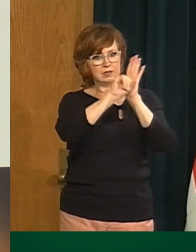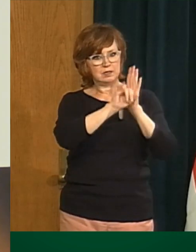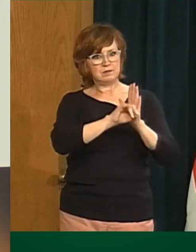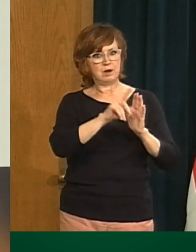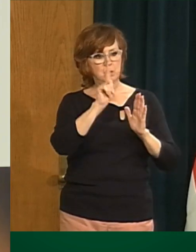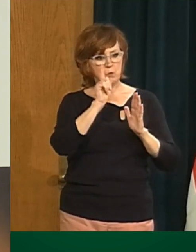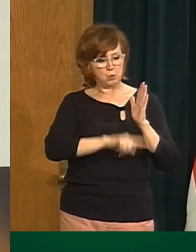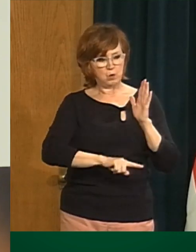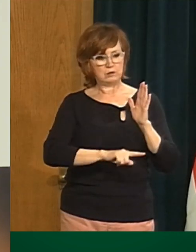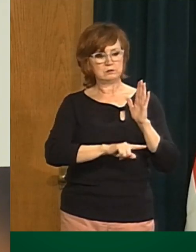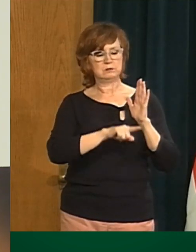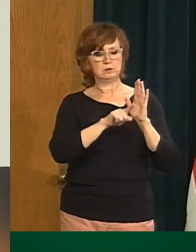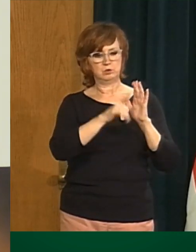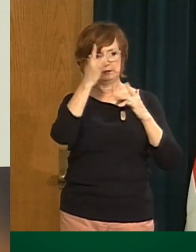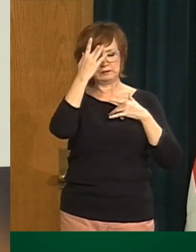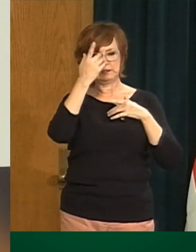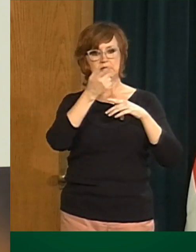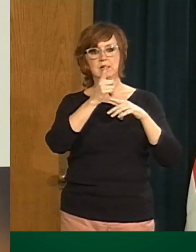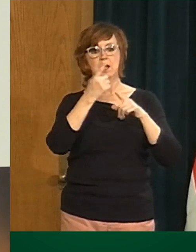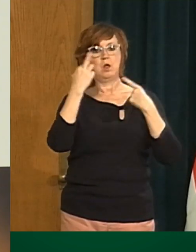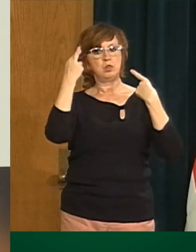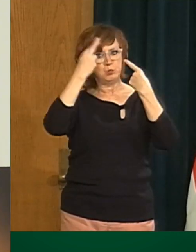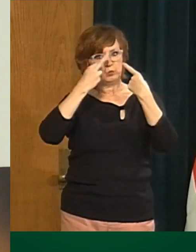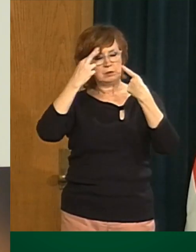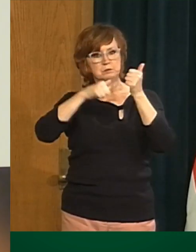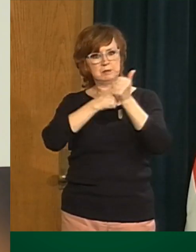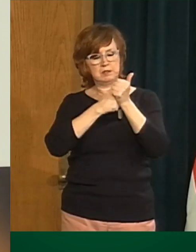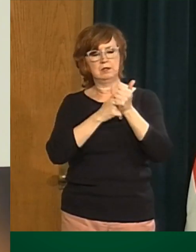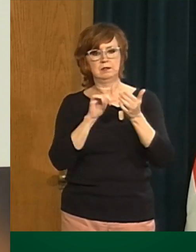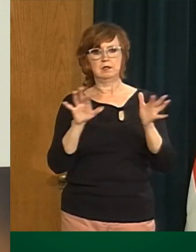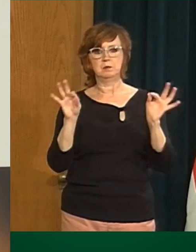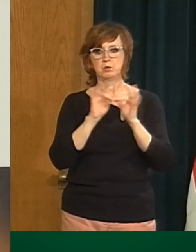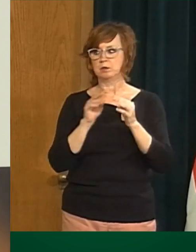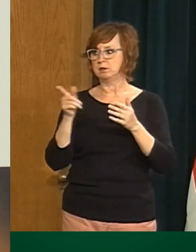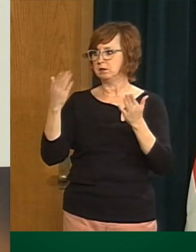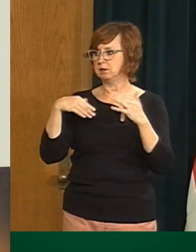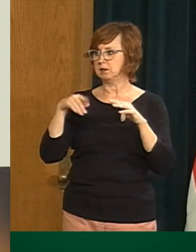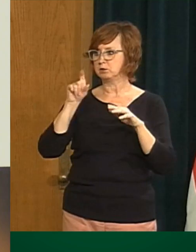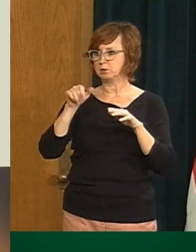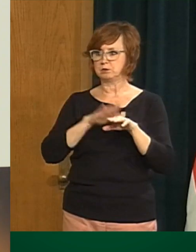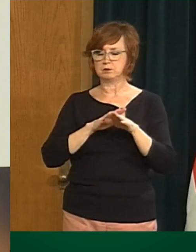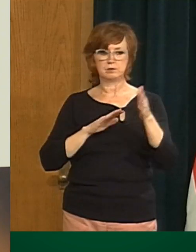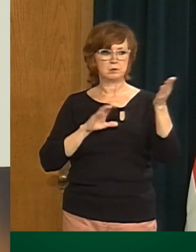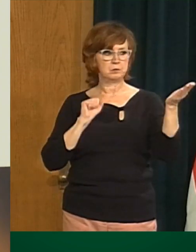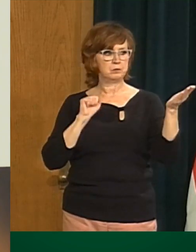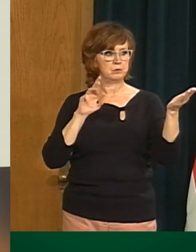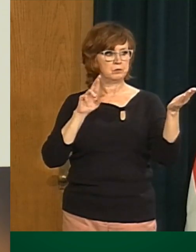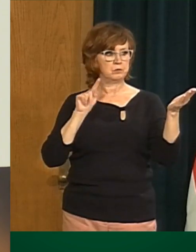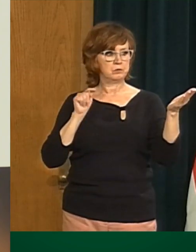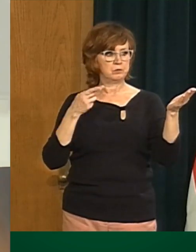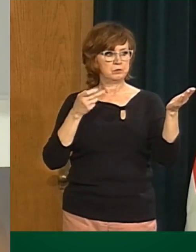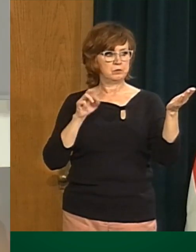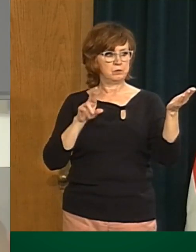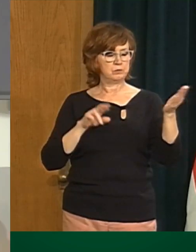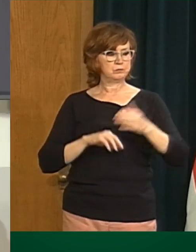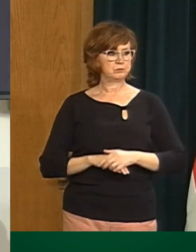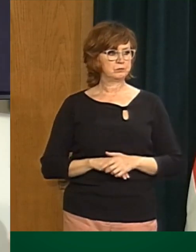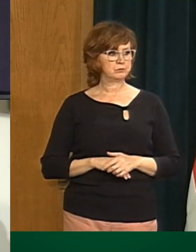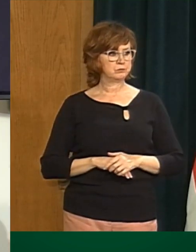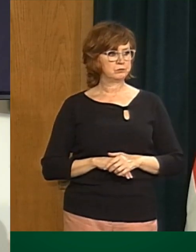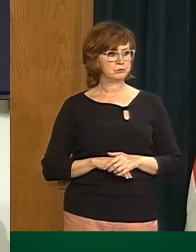constantly keep understanding that as we move forward. We'll take our next question within the room. Arthur?